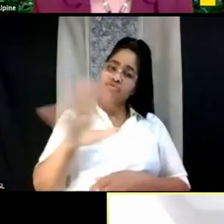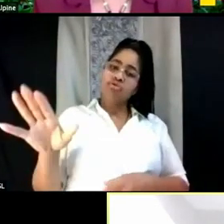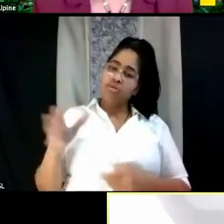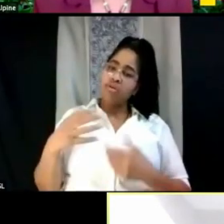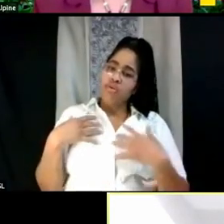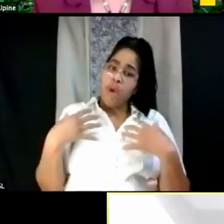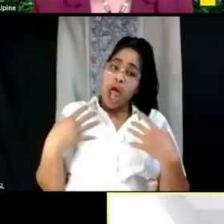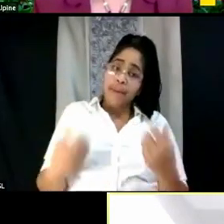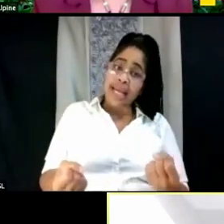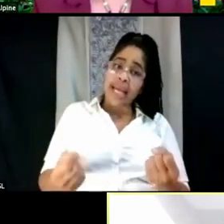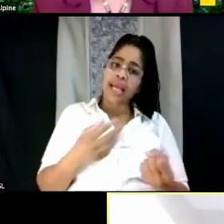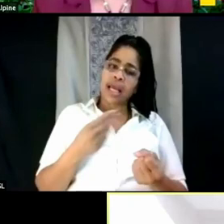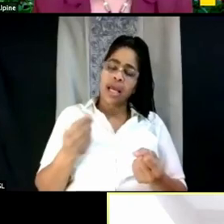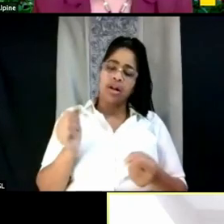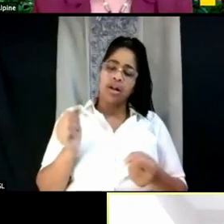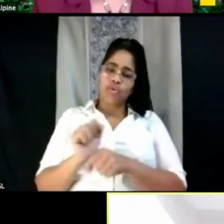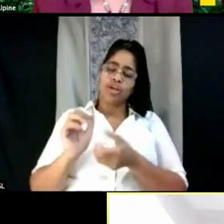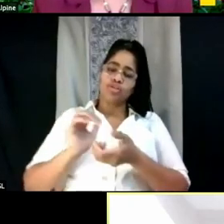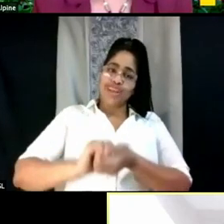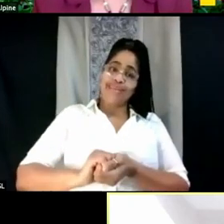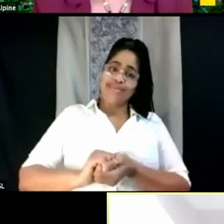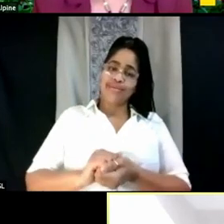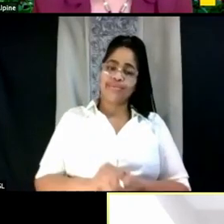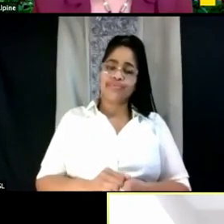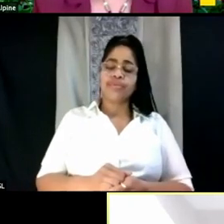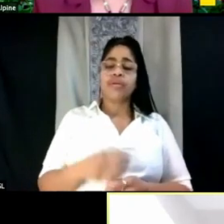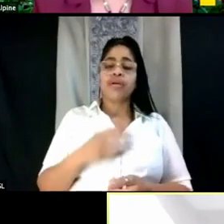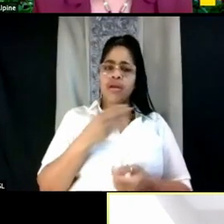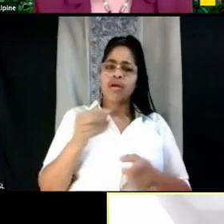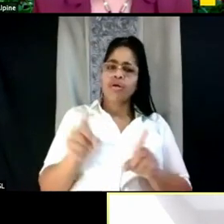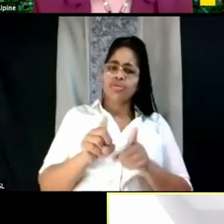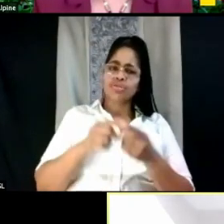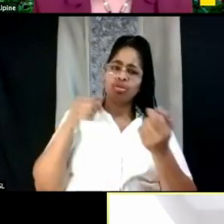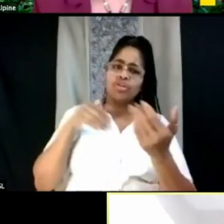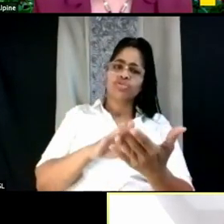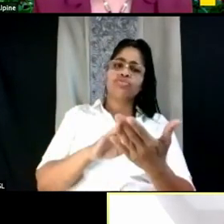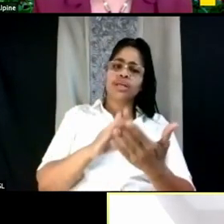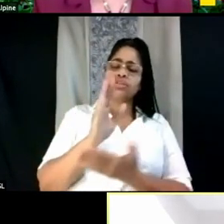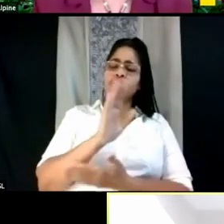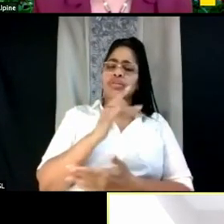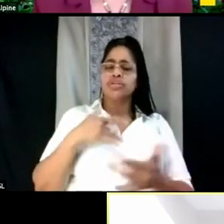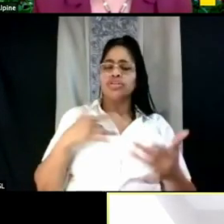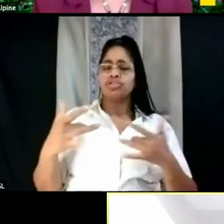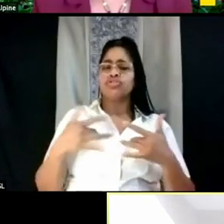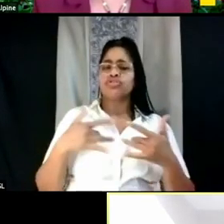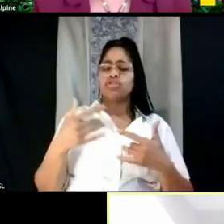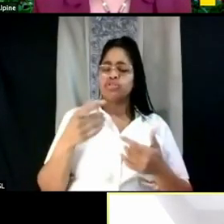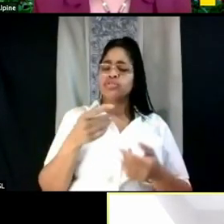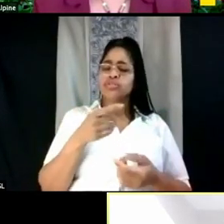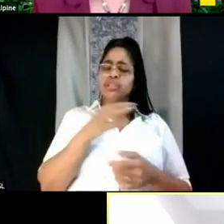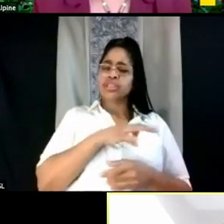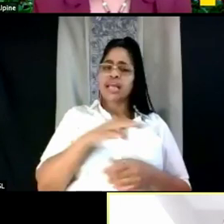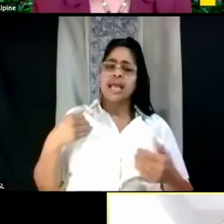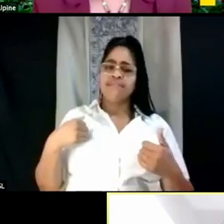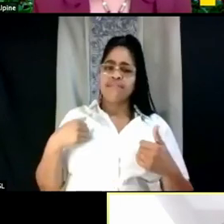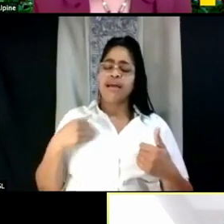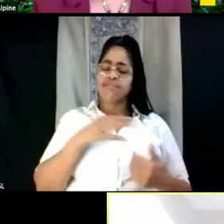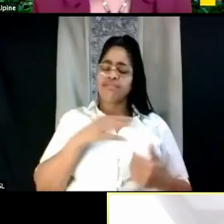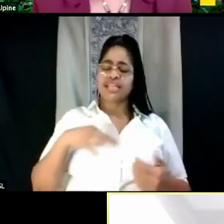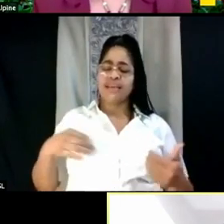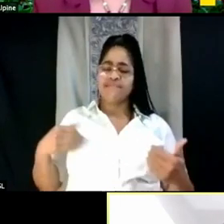efforts. And 3, I'll address some of the concerns that staff may have. With Thanksgiving less than a week away, I want to take time to